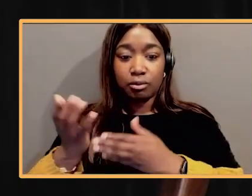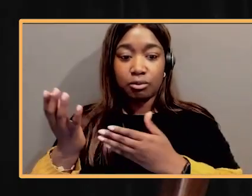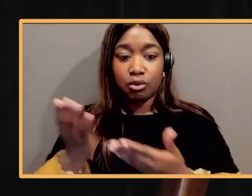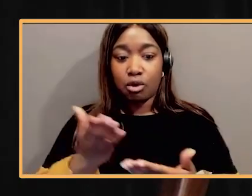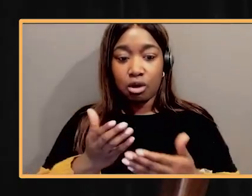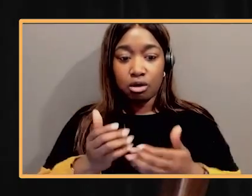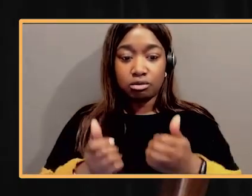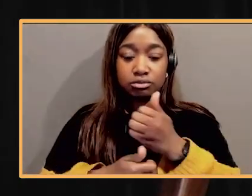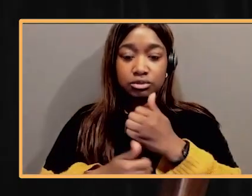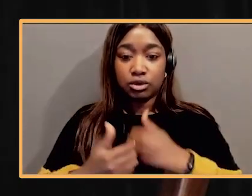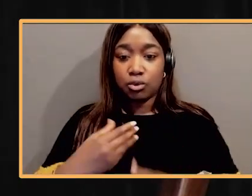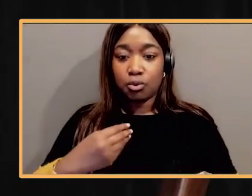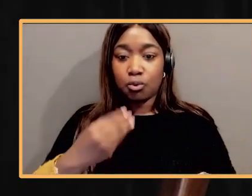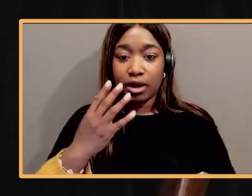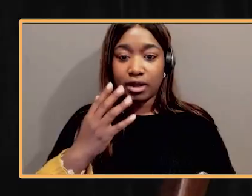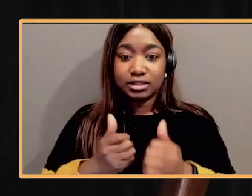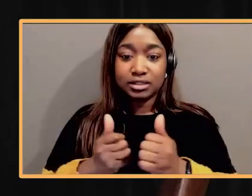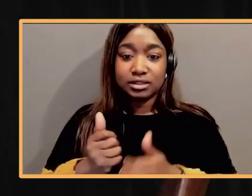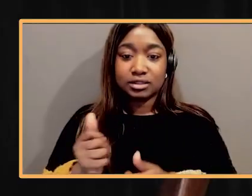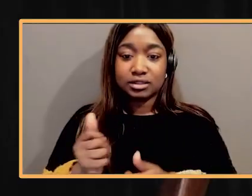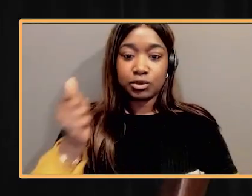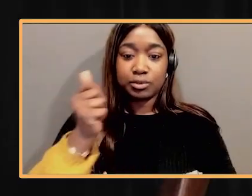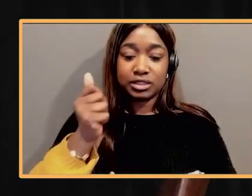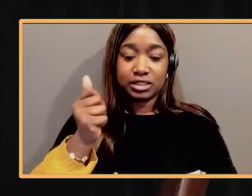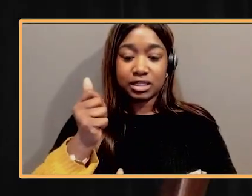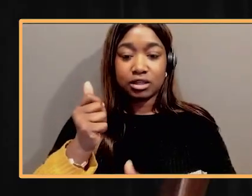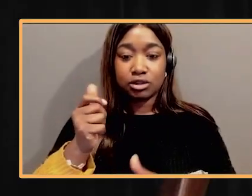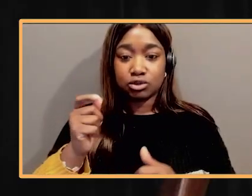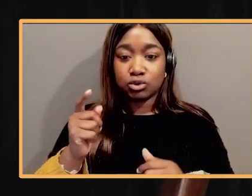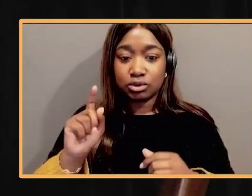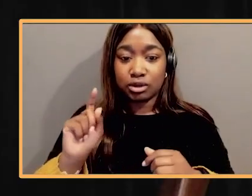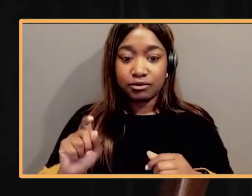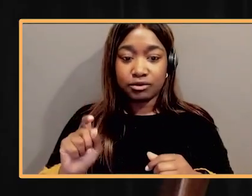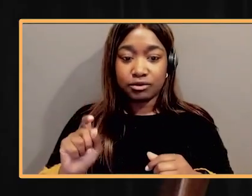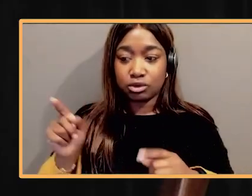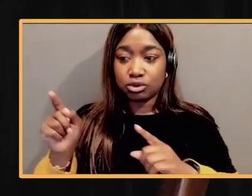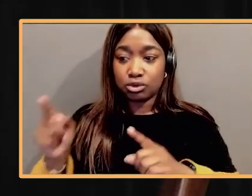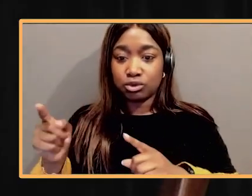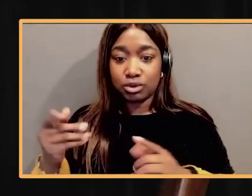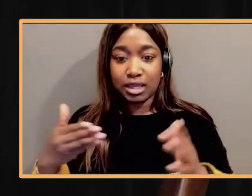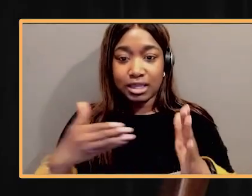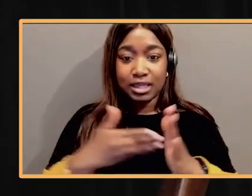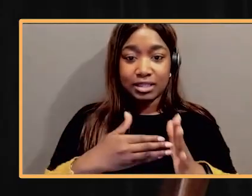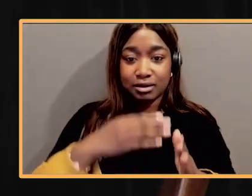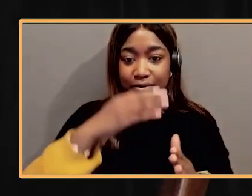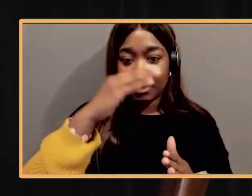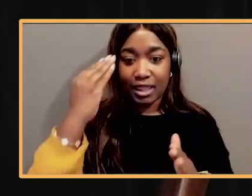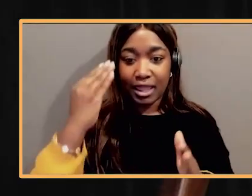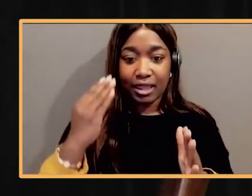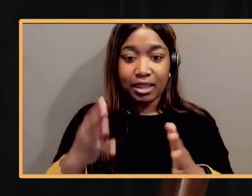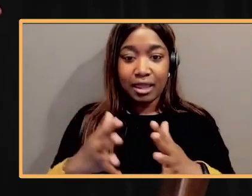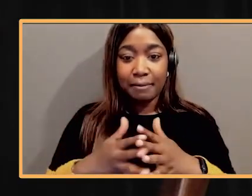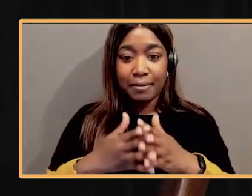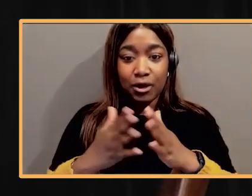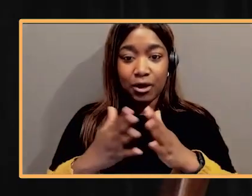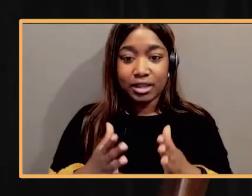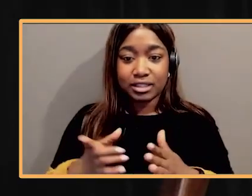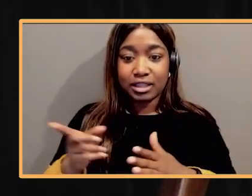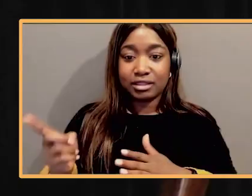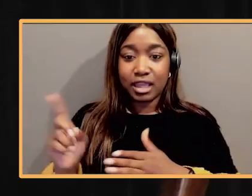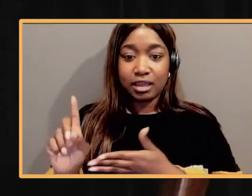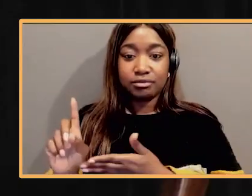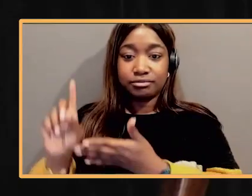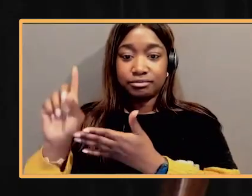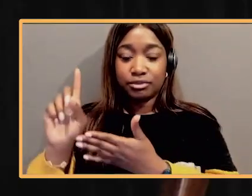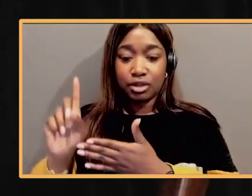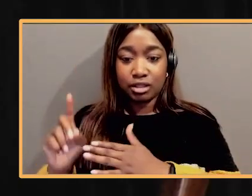supremacy to, be pitted against Black Americans as the model minority, which we know harms